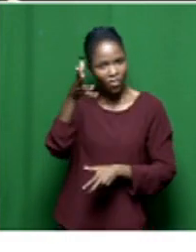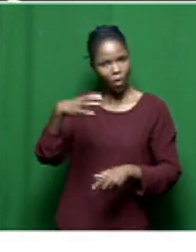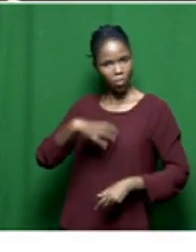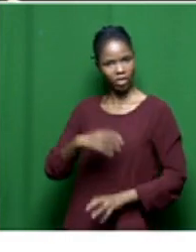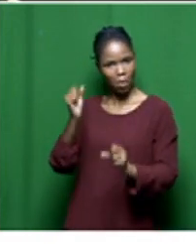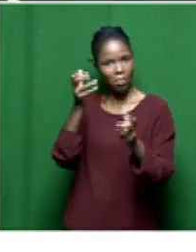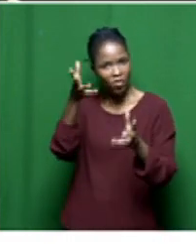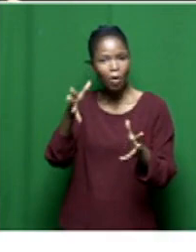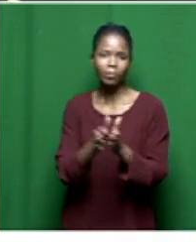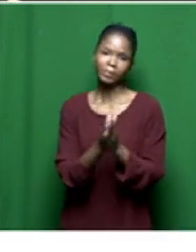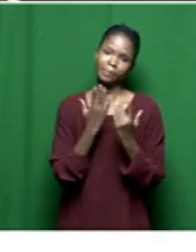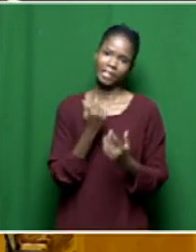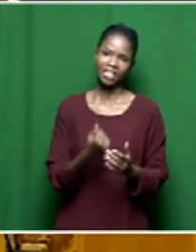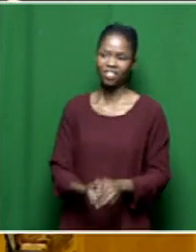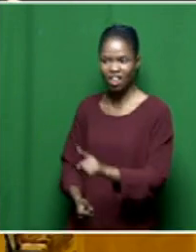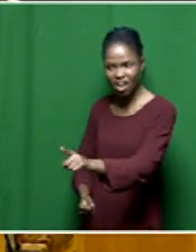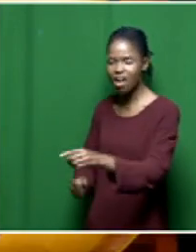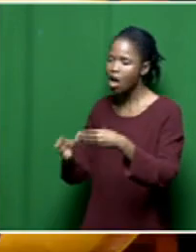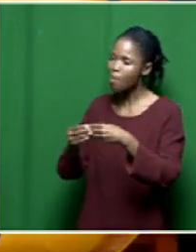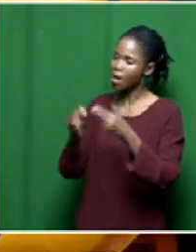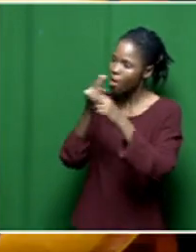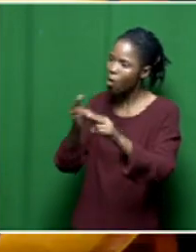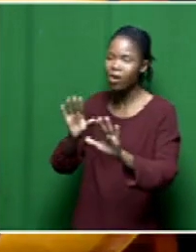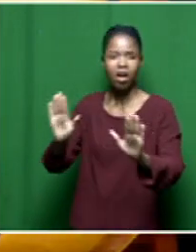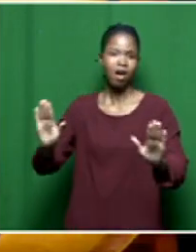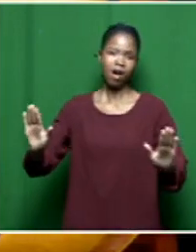deliver his sona address. Honourable members,